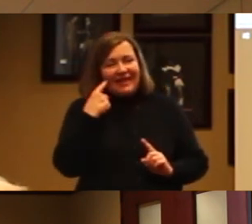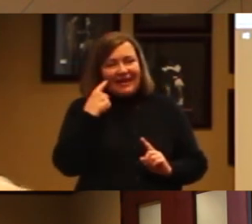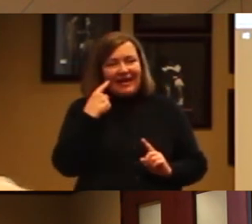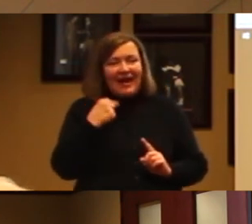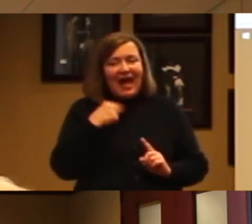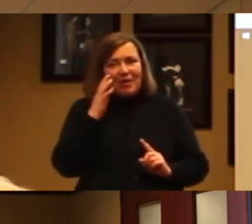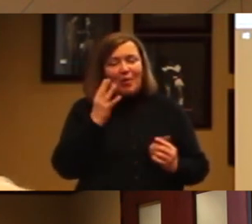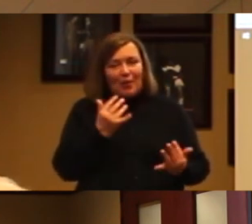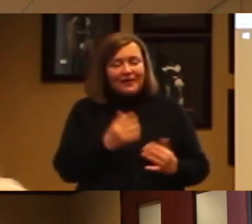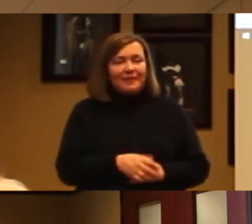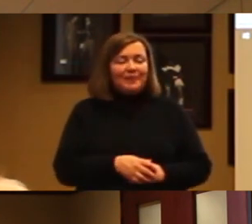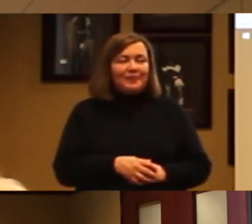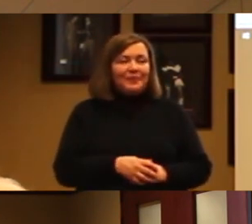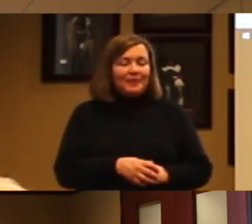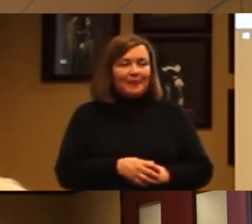to wait.